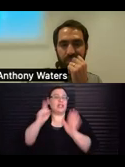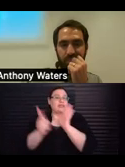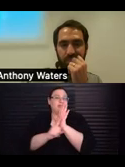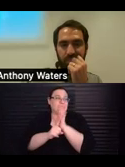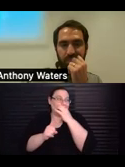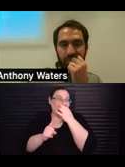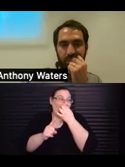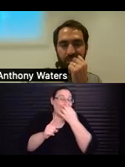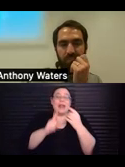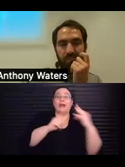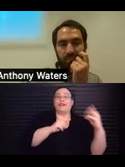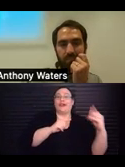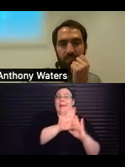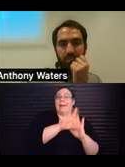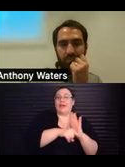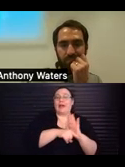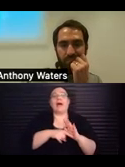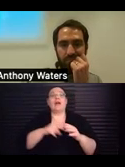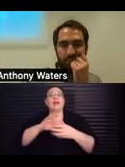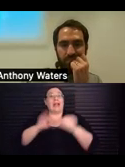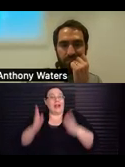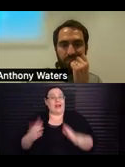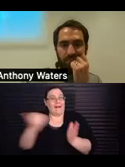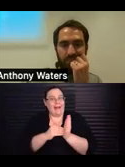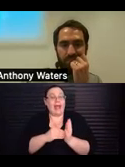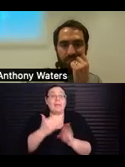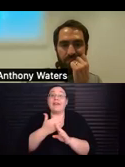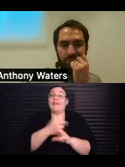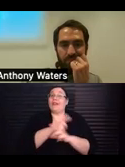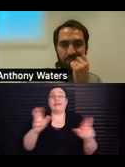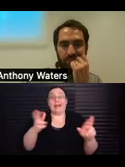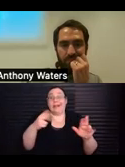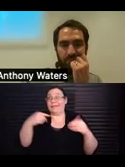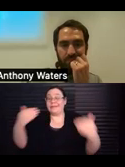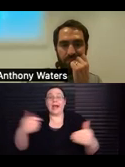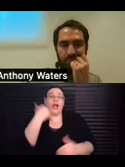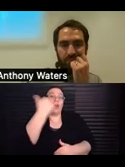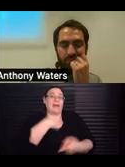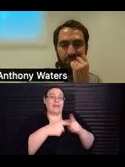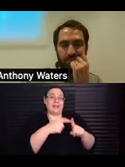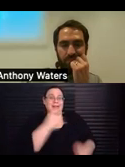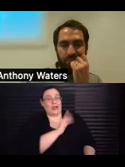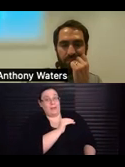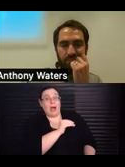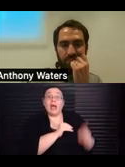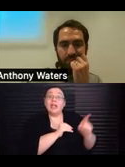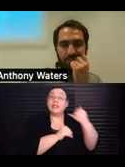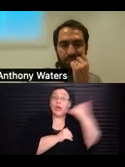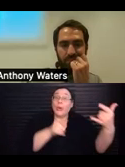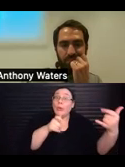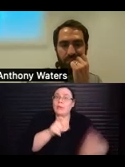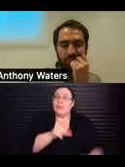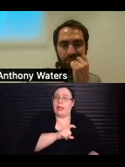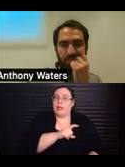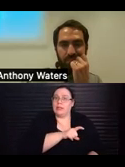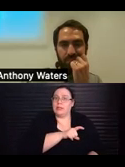Hello. But before I actually tried anything, I called a friend to say goodbye. And she called the police. They took